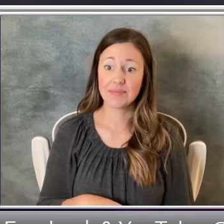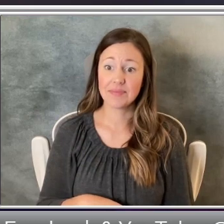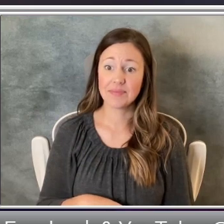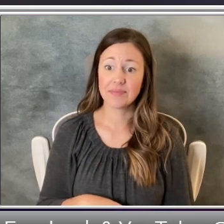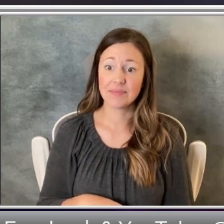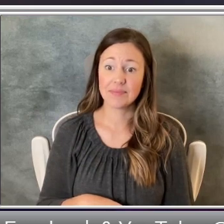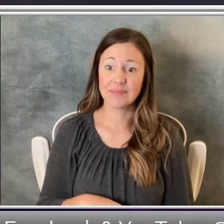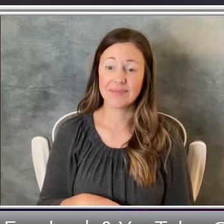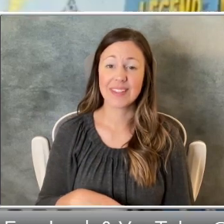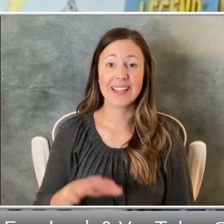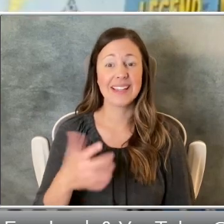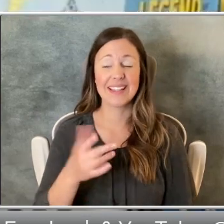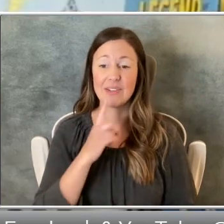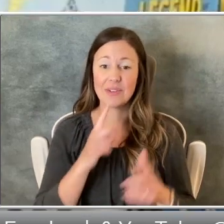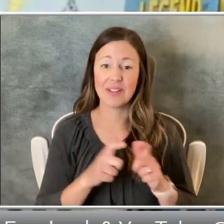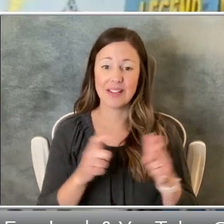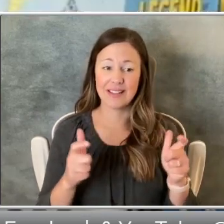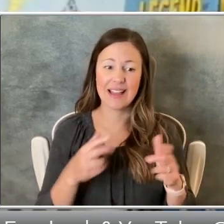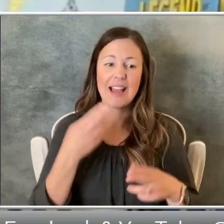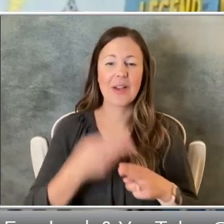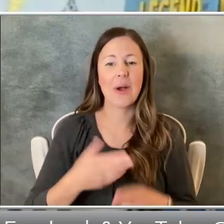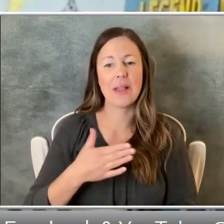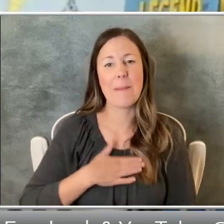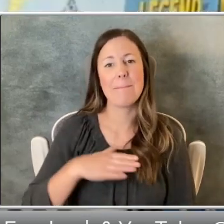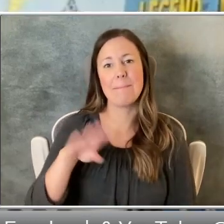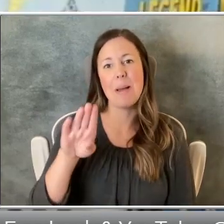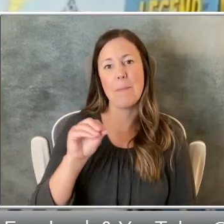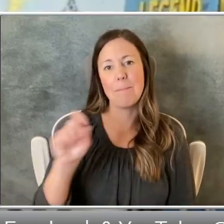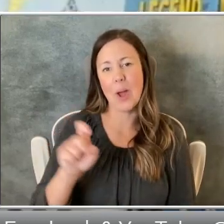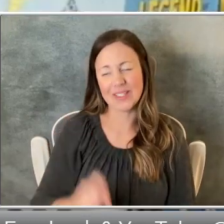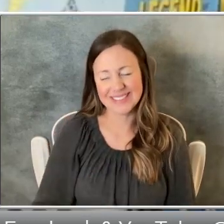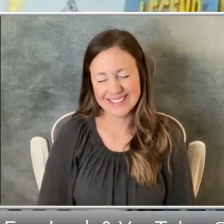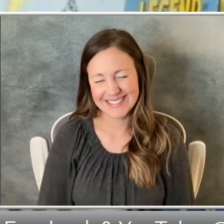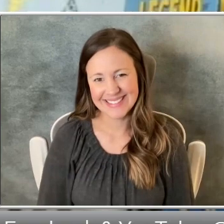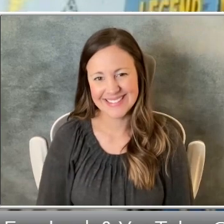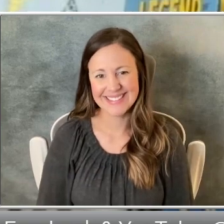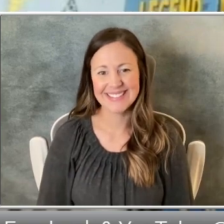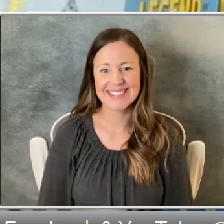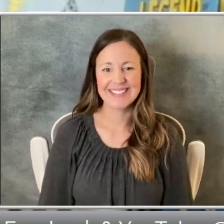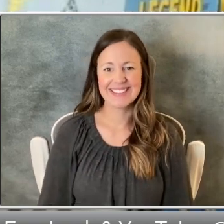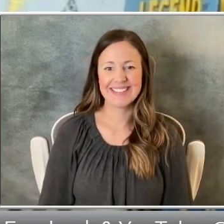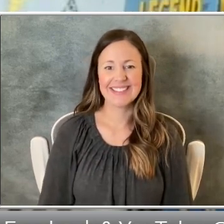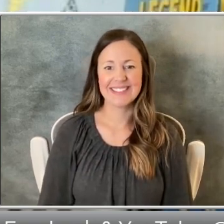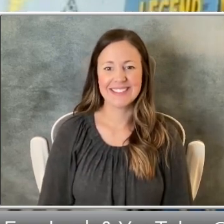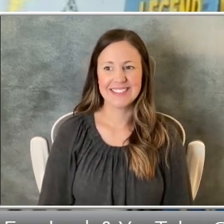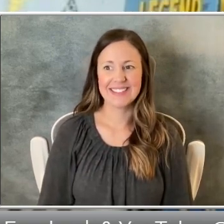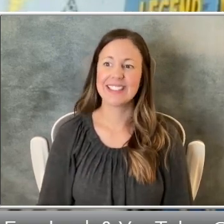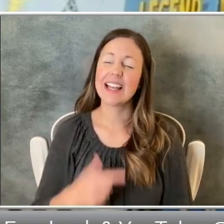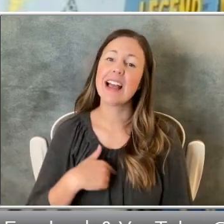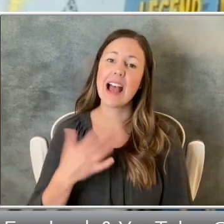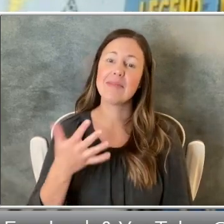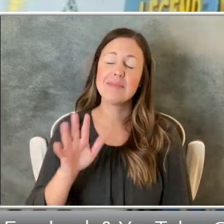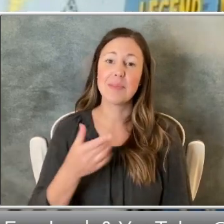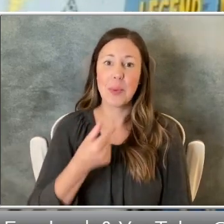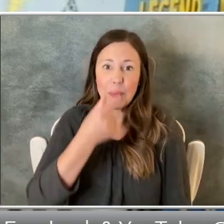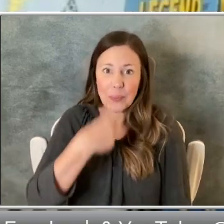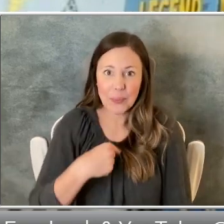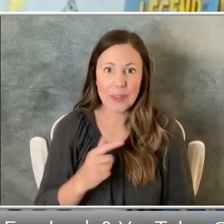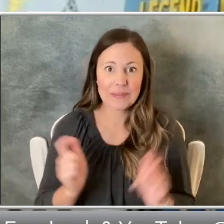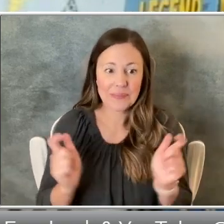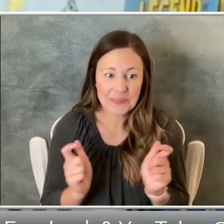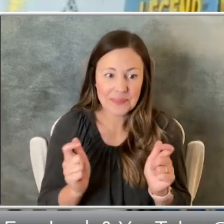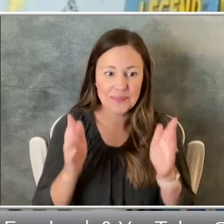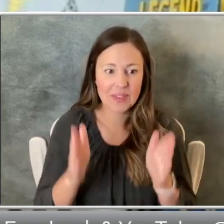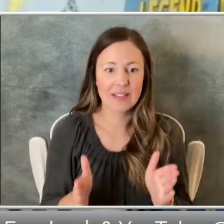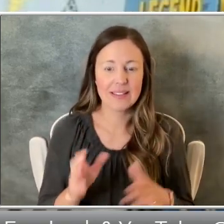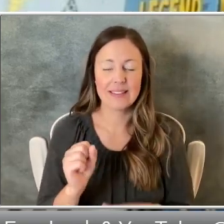rather large. I call it my box. And so for me, I'm more of a petite person. So